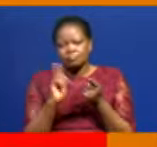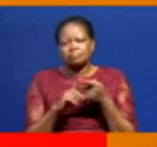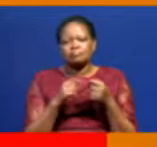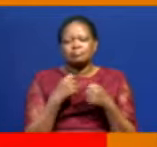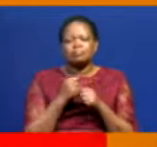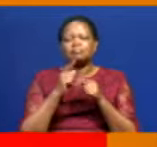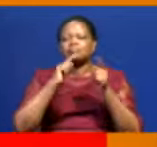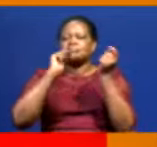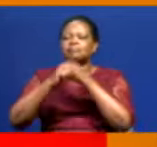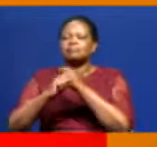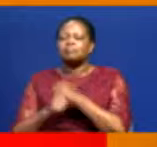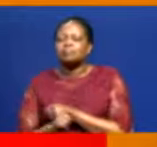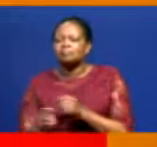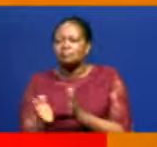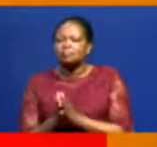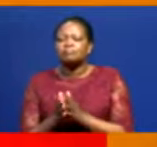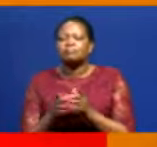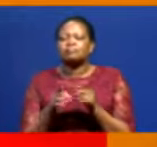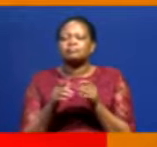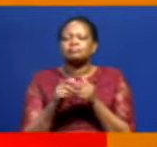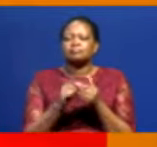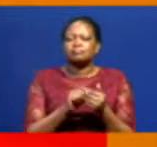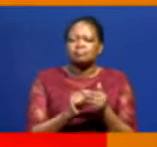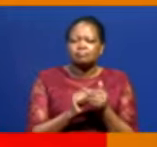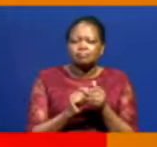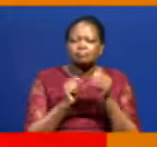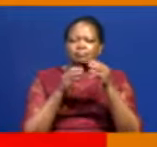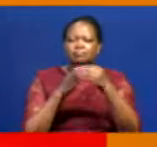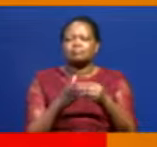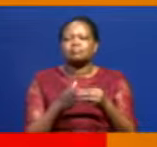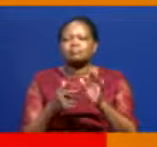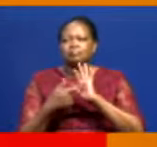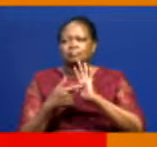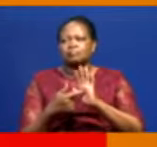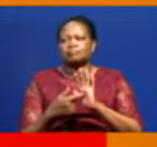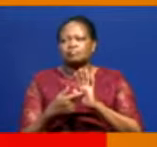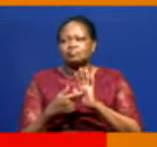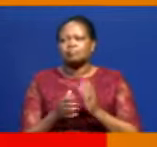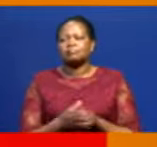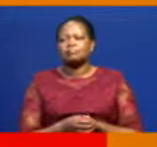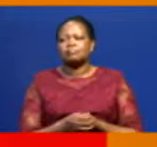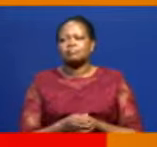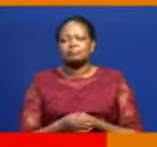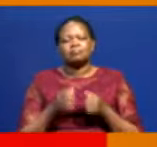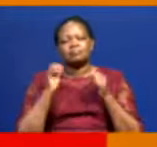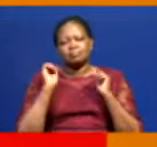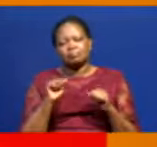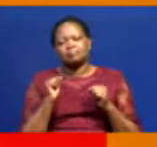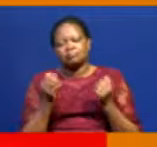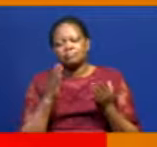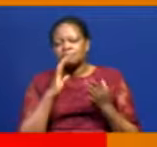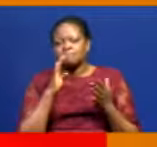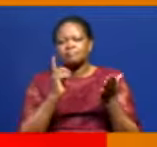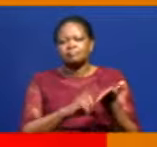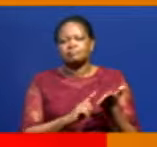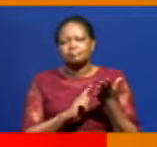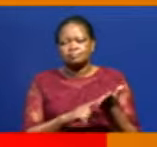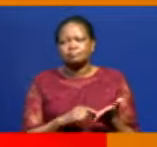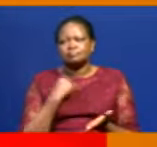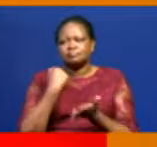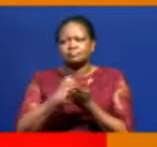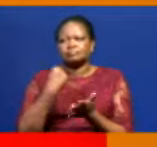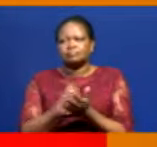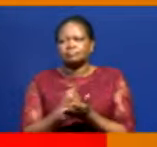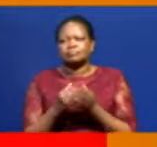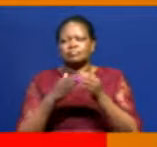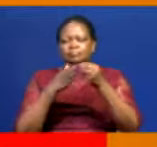certain reforms or to make certain adjustments to in the leadership. For instance, on the table, there could be a discussion of the office of